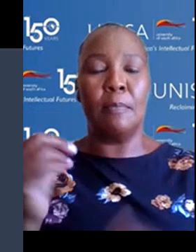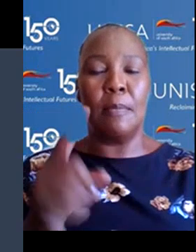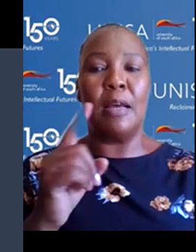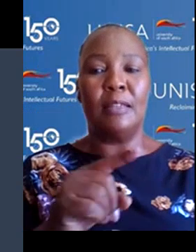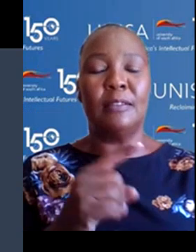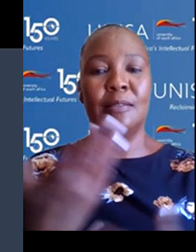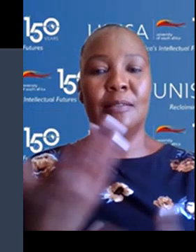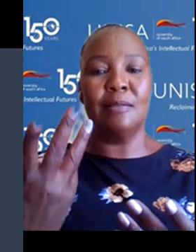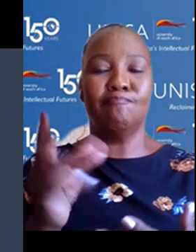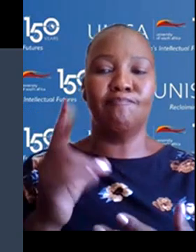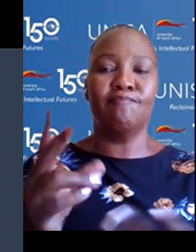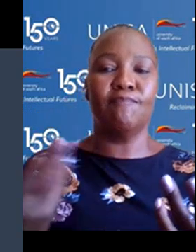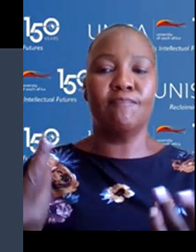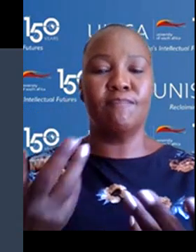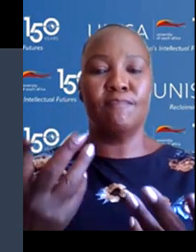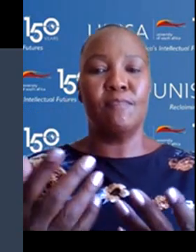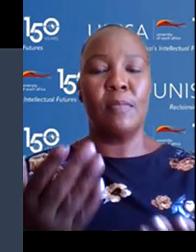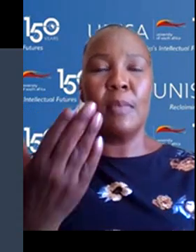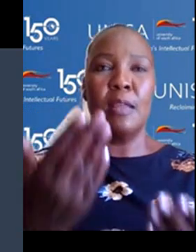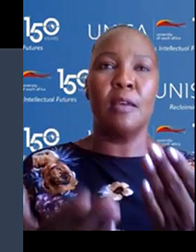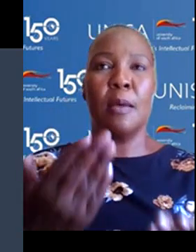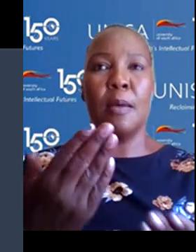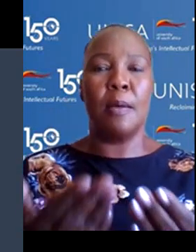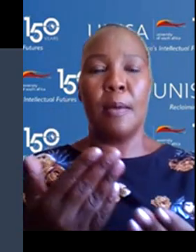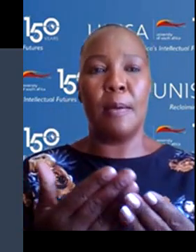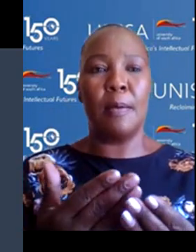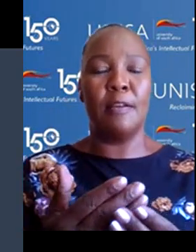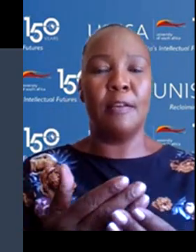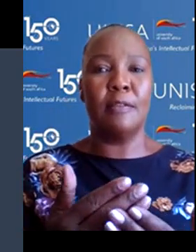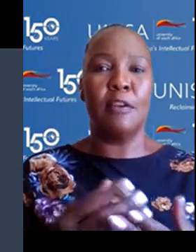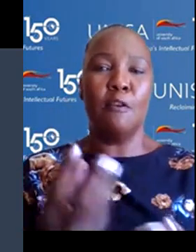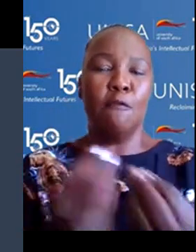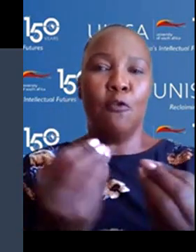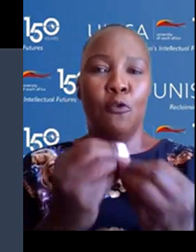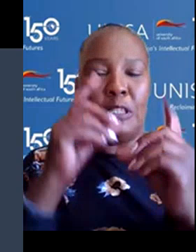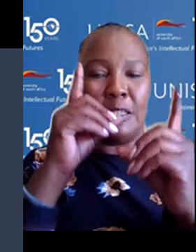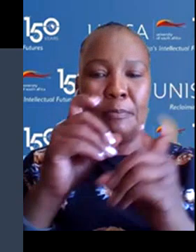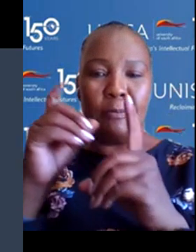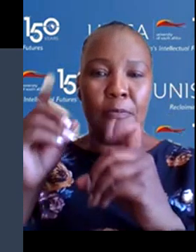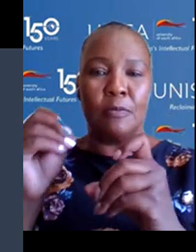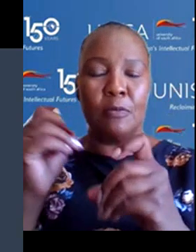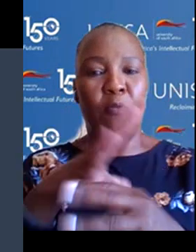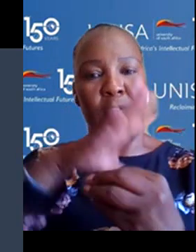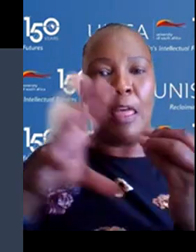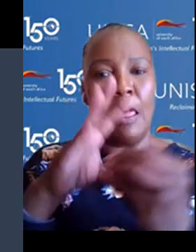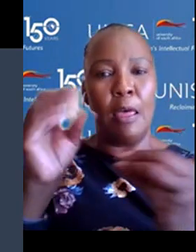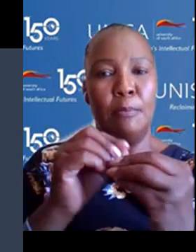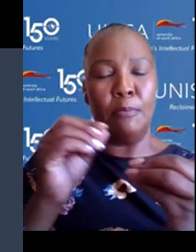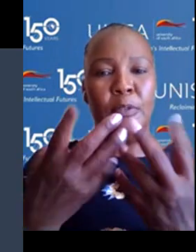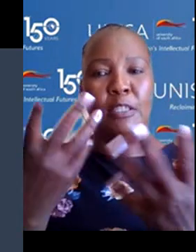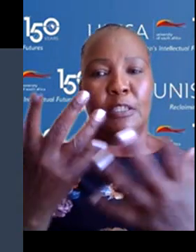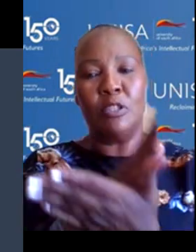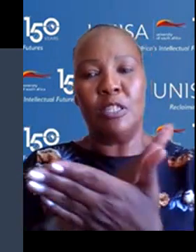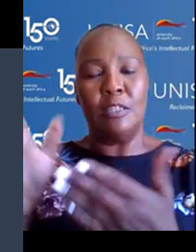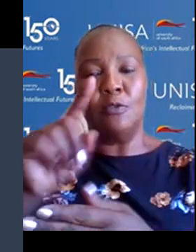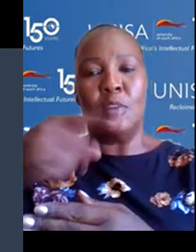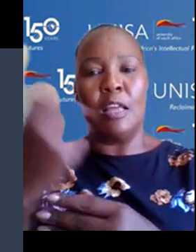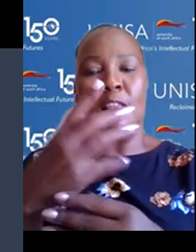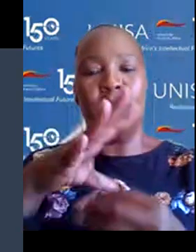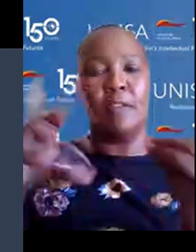you can also do. So let's say you make a few snaps of your family, you go on holiday, and then you want to share it with the other family